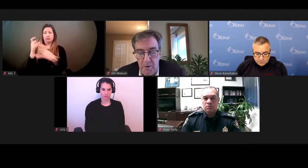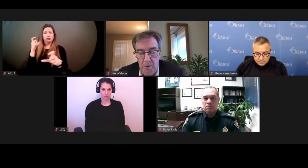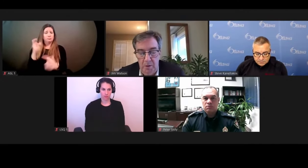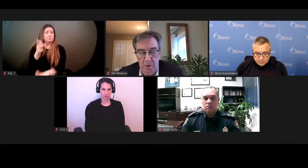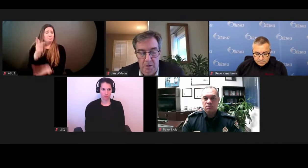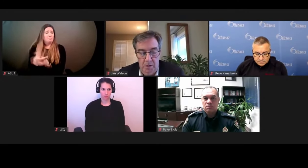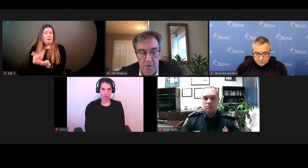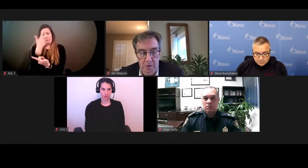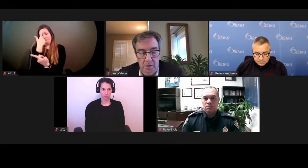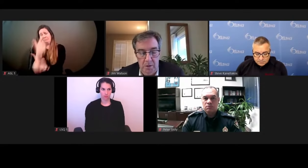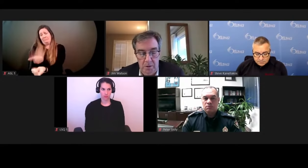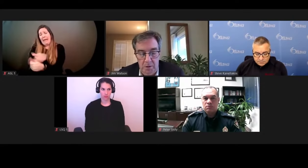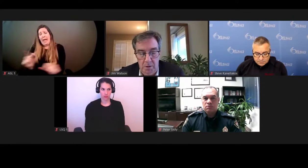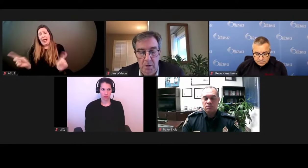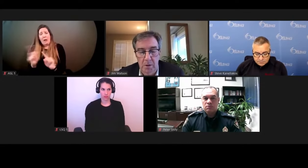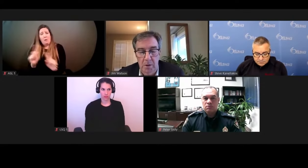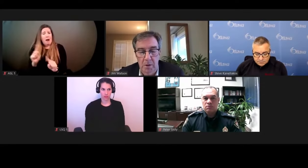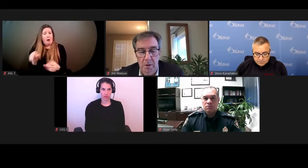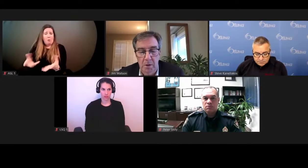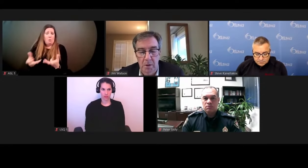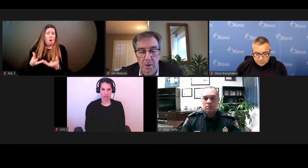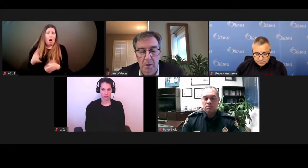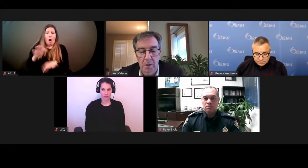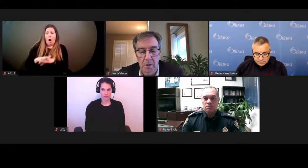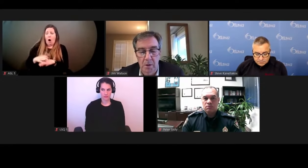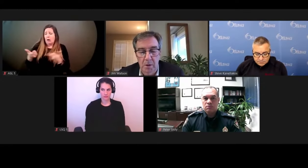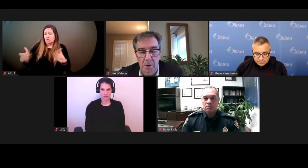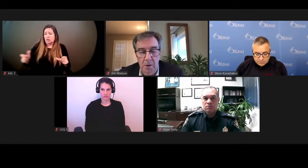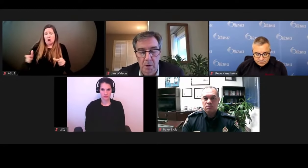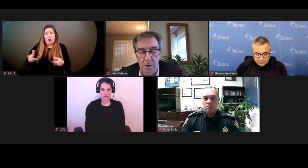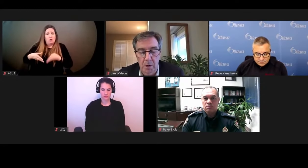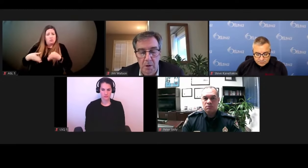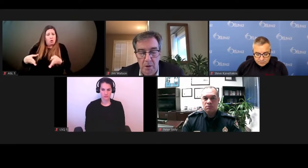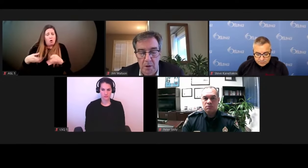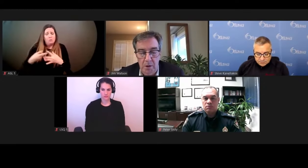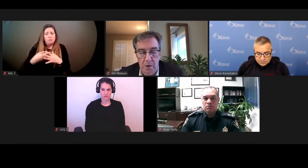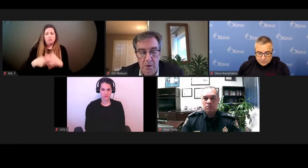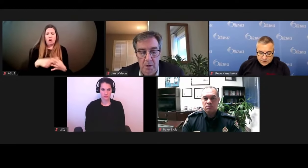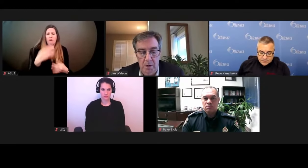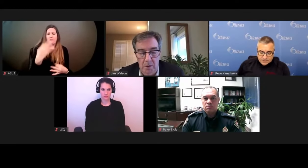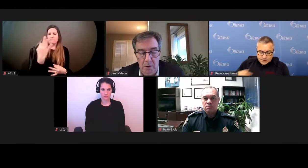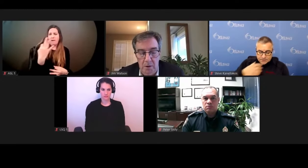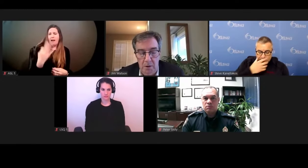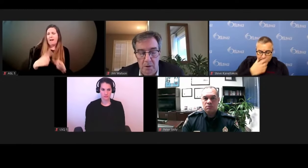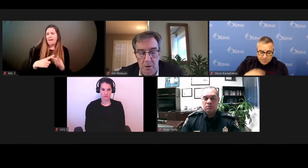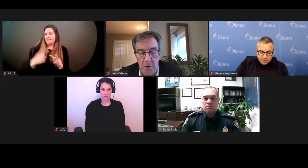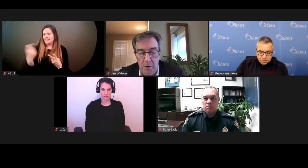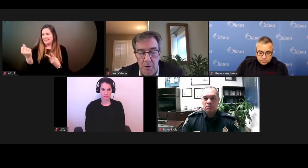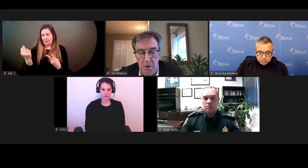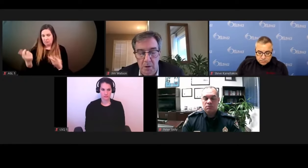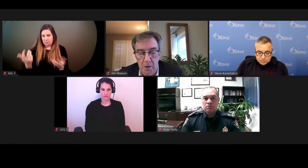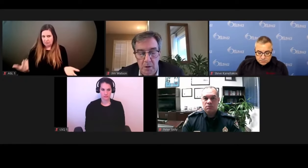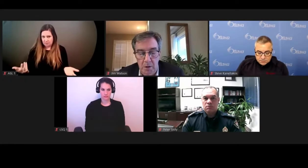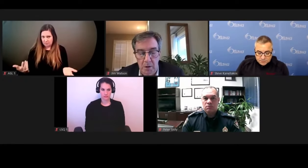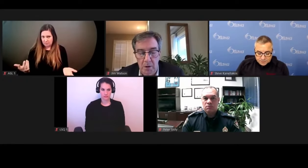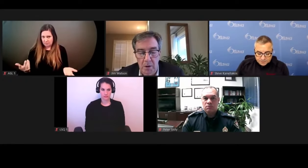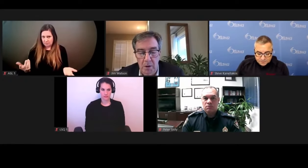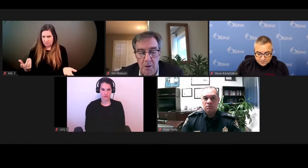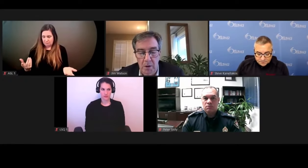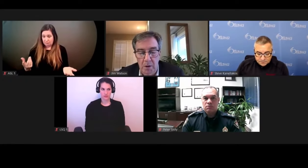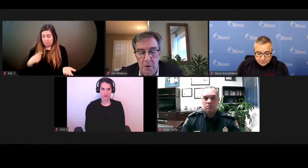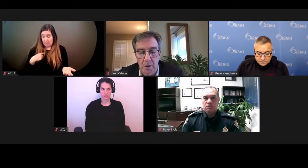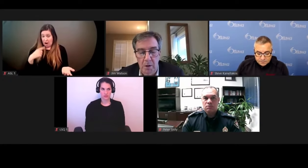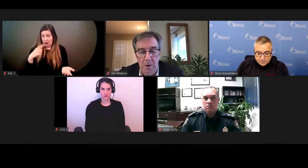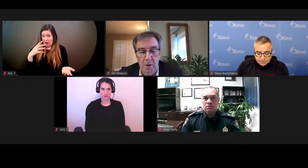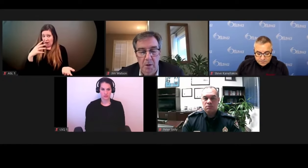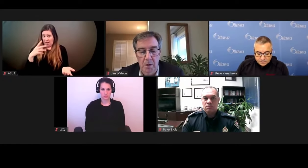roads throughout the downtown, starting on Friday and into Saturday? Was there any anticipation? Did you not anticipate how difficult it would